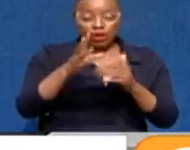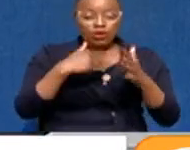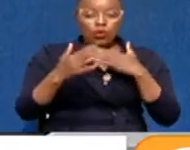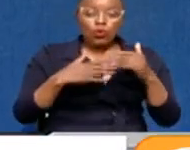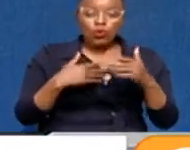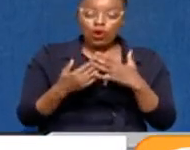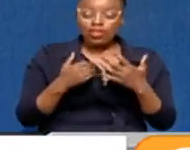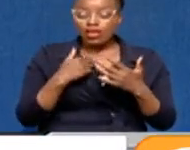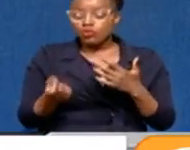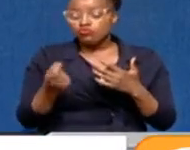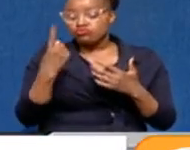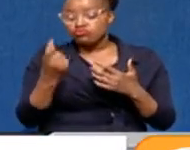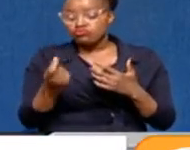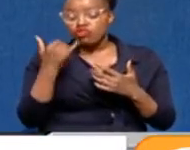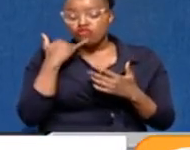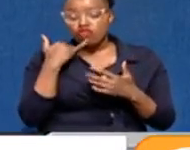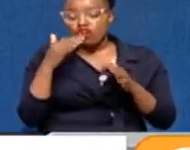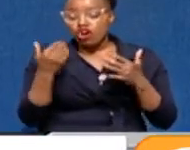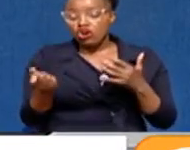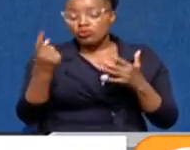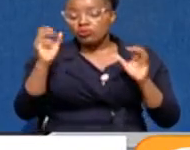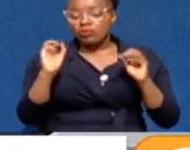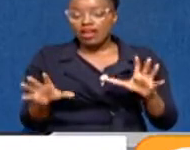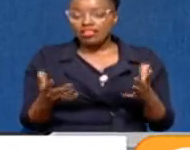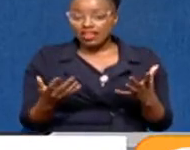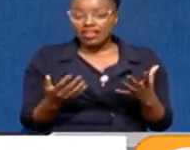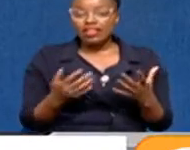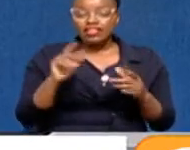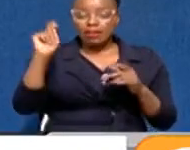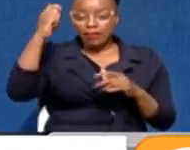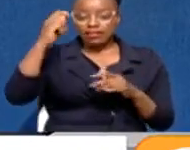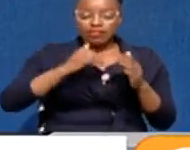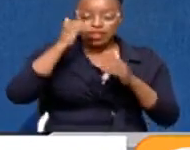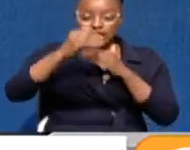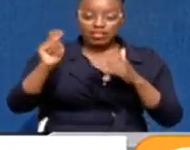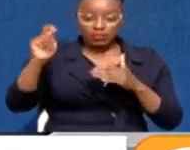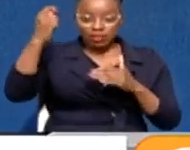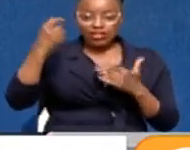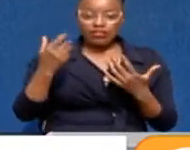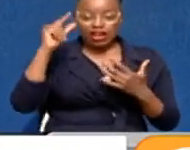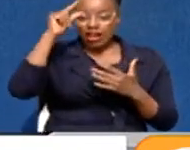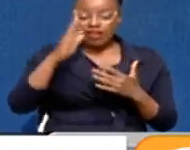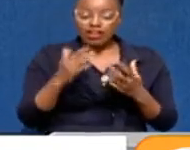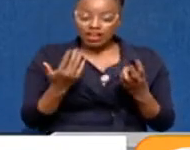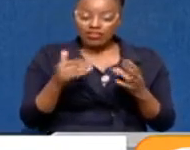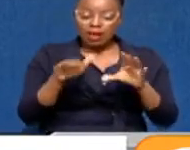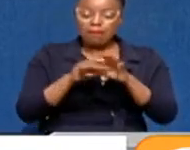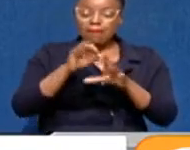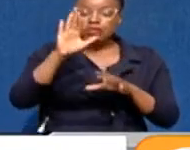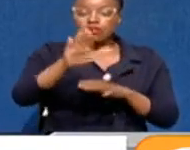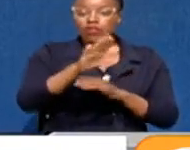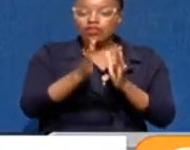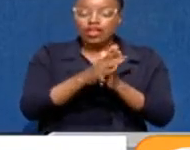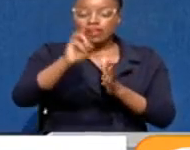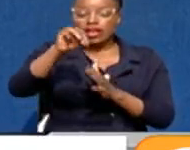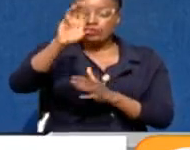you set the alarm or not. The president, that is the next president, governors, members of parliament